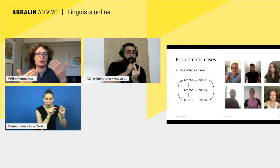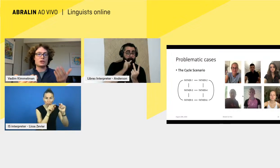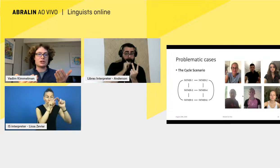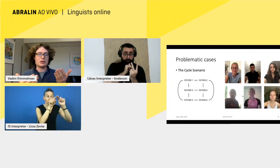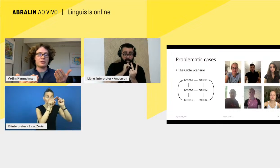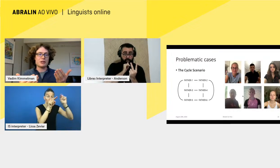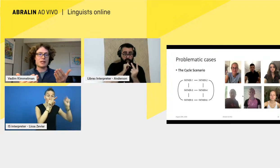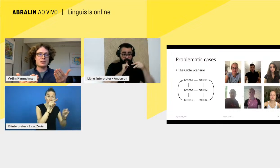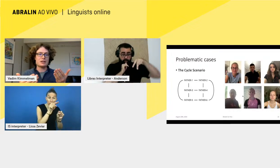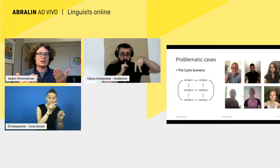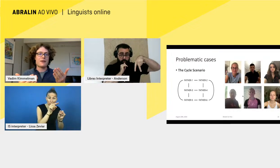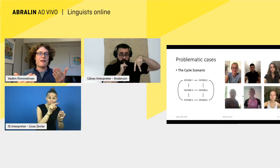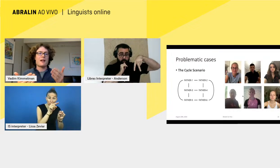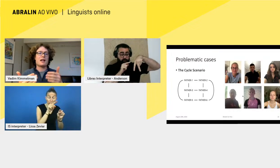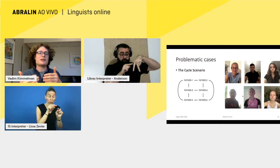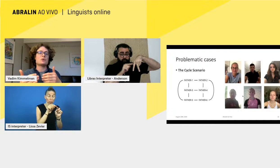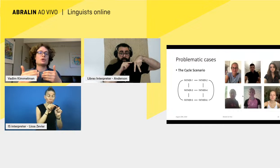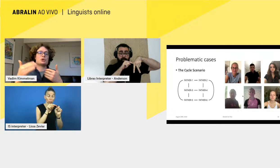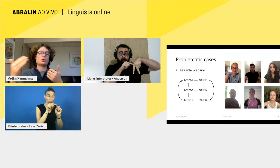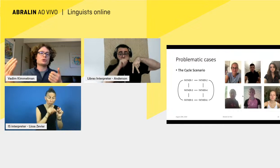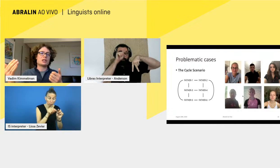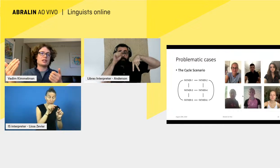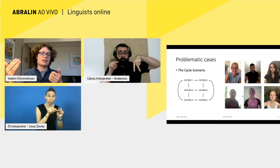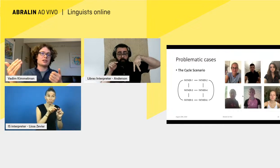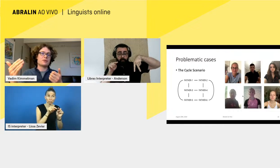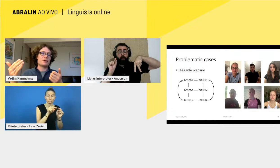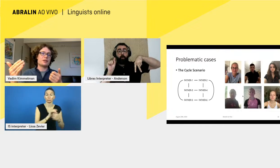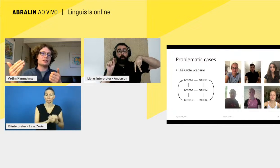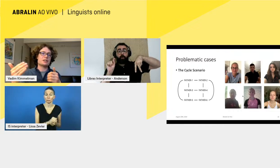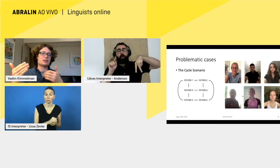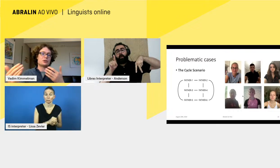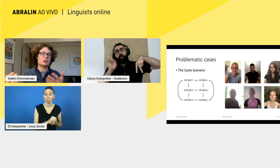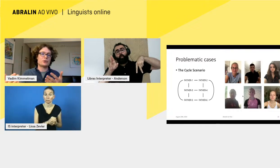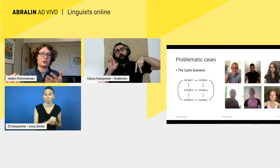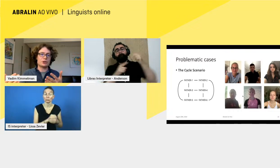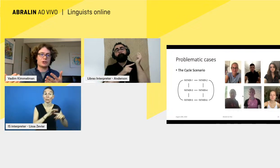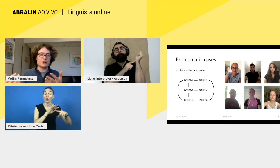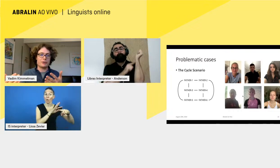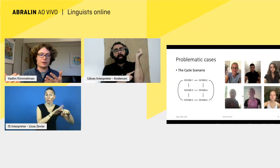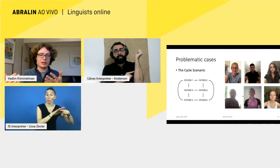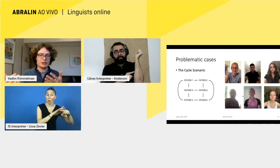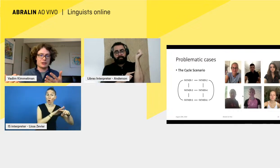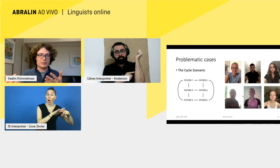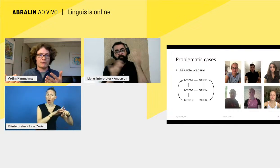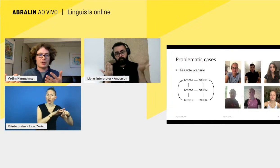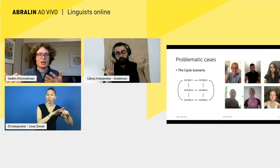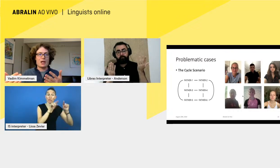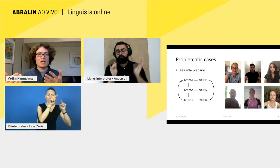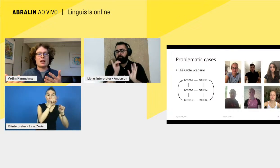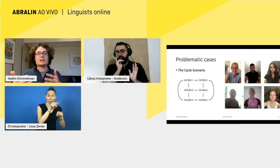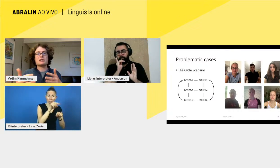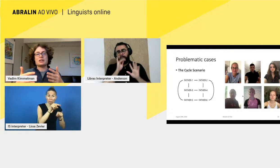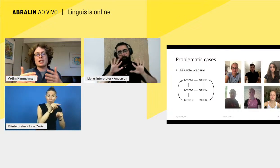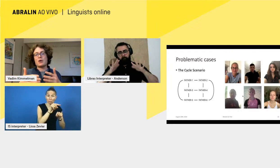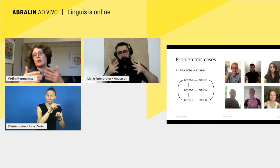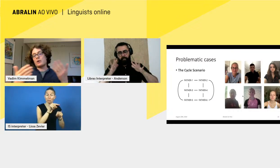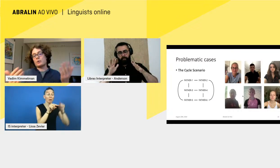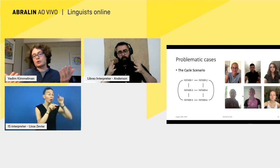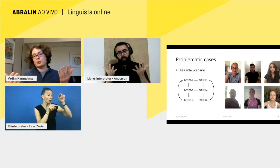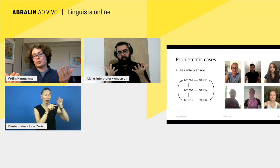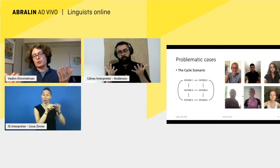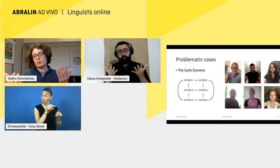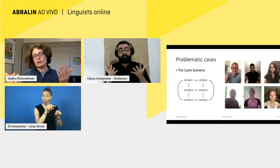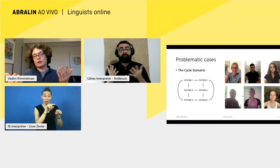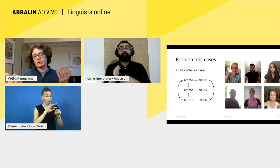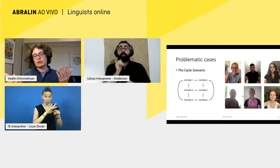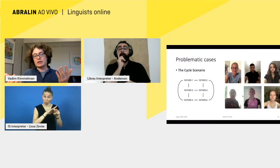be phonologically related, and then we don't connect the variants that are not phonologically related. And now I